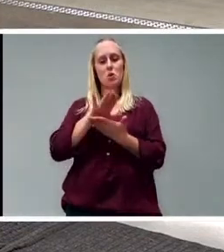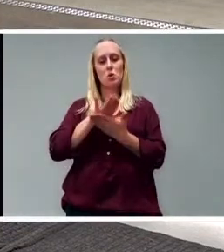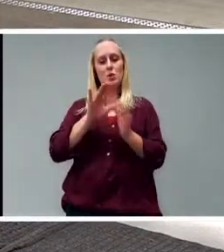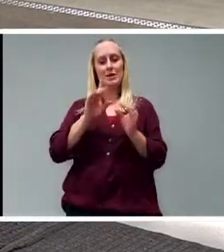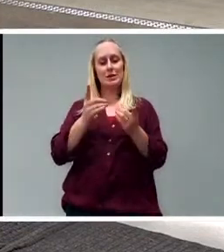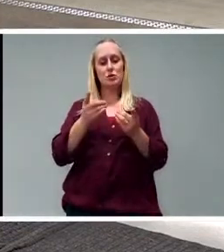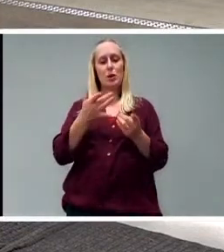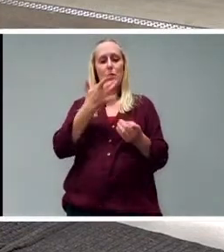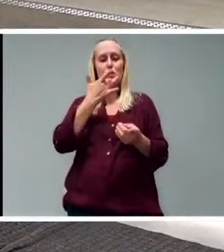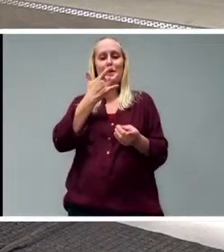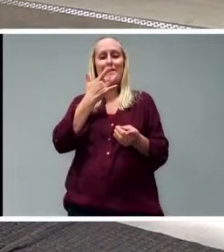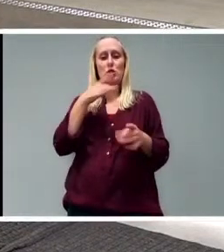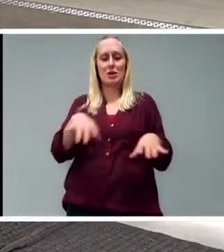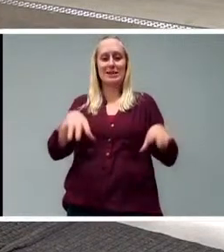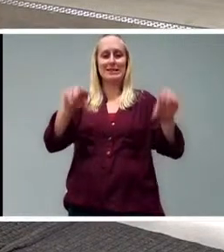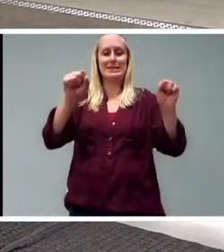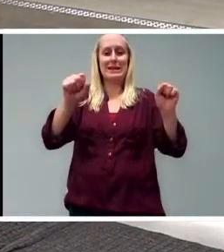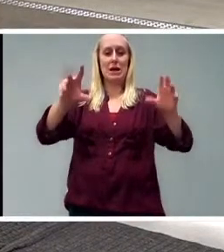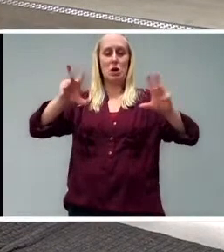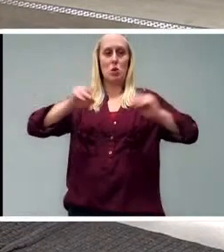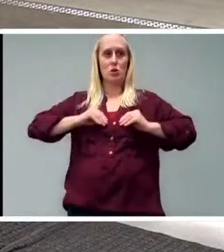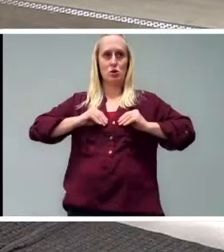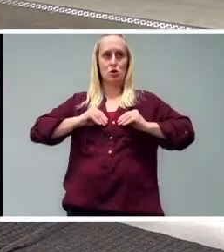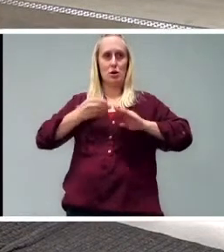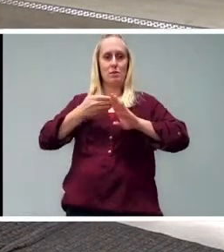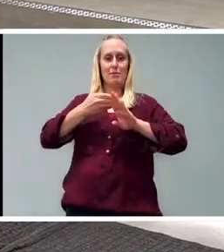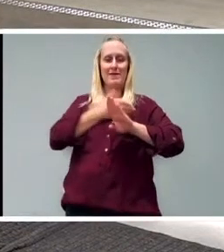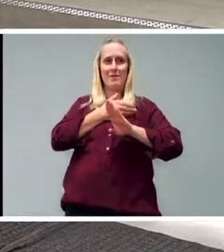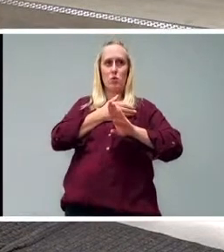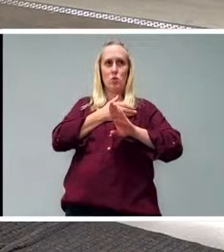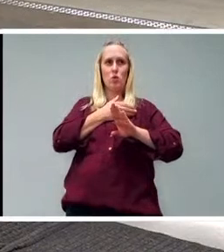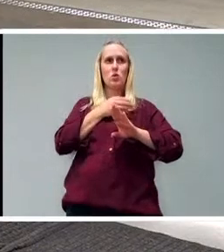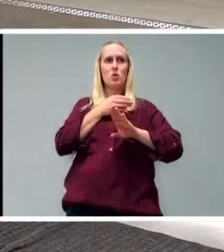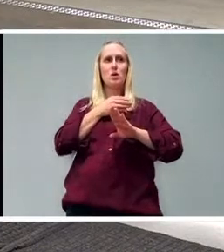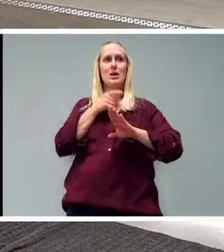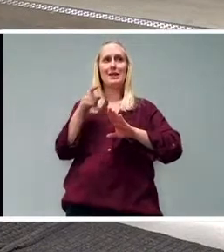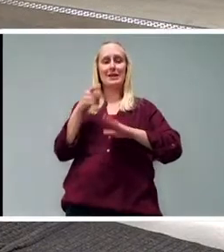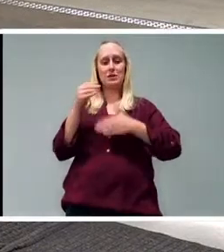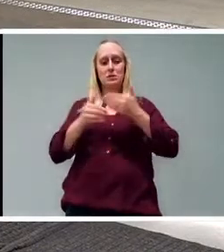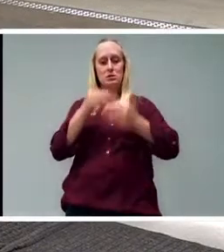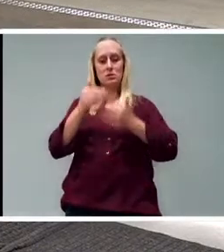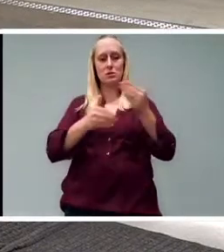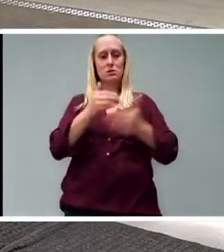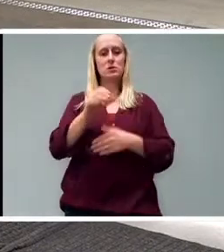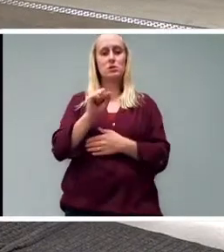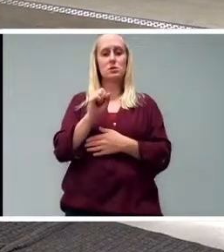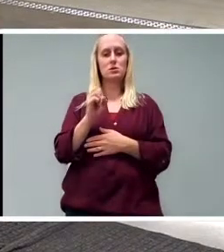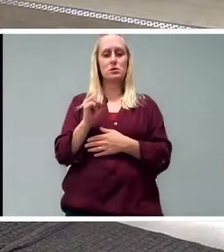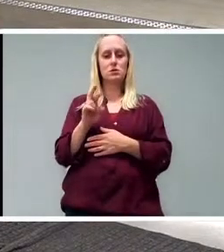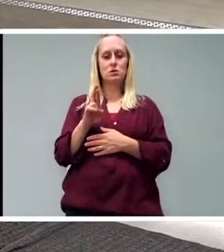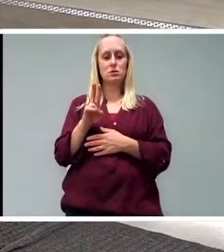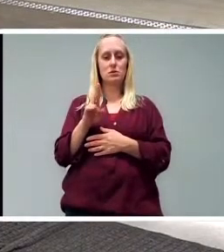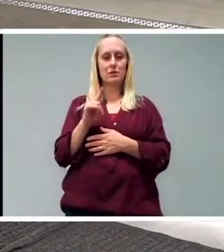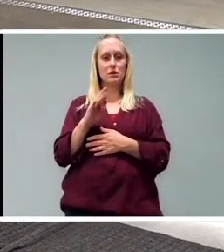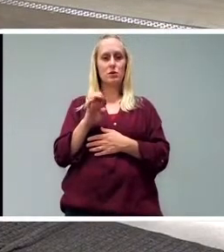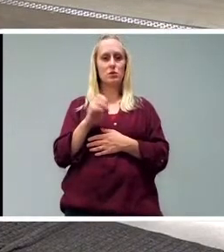taking ownership prior to executing the easement and equitable servitudes. Can you address that,